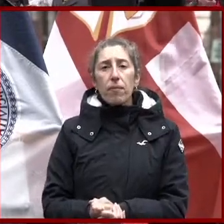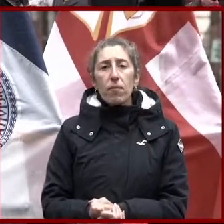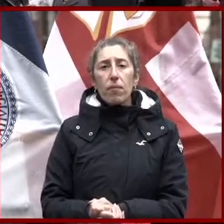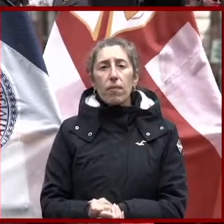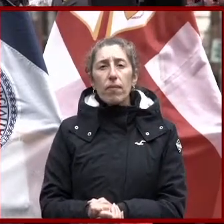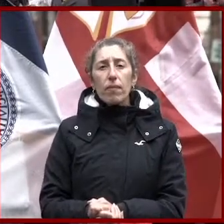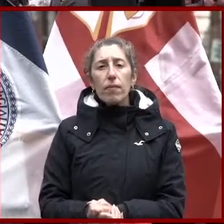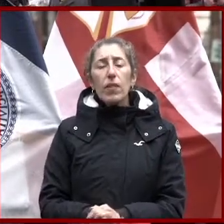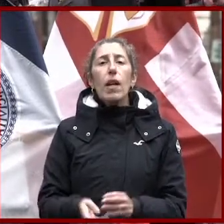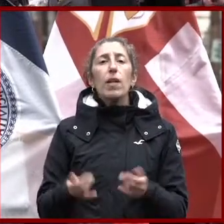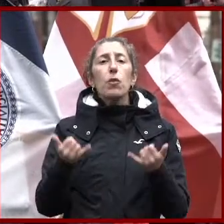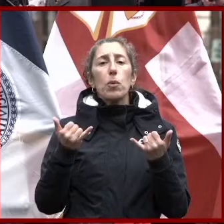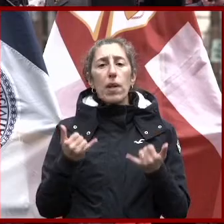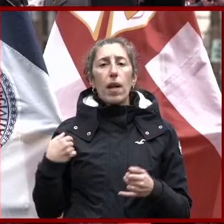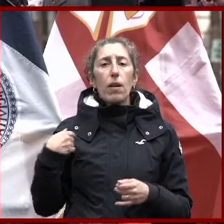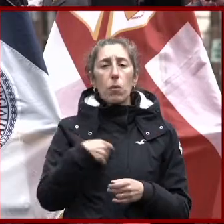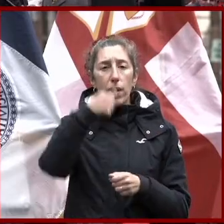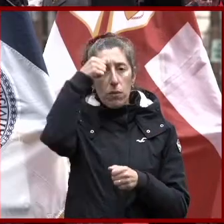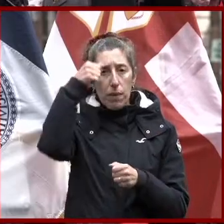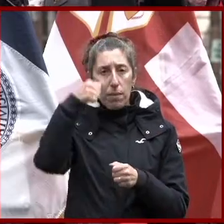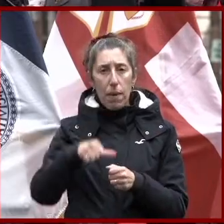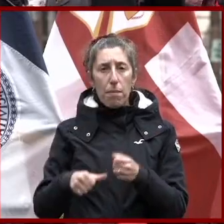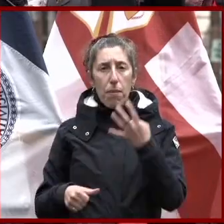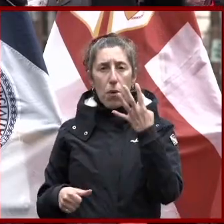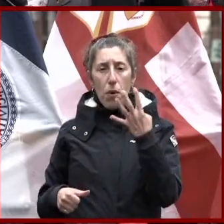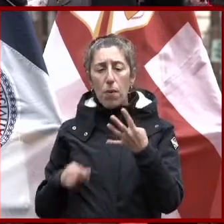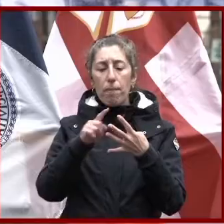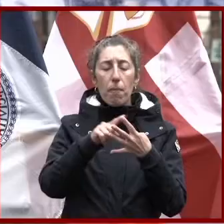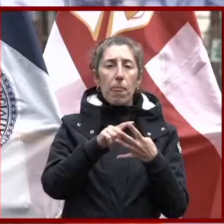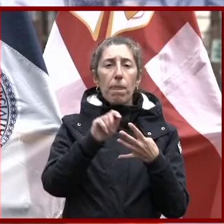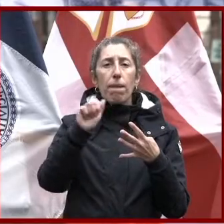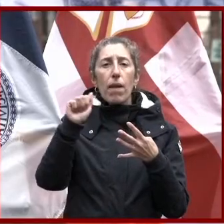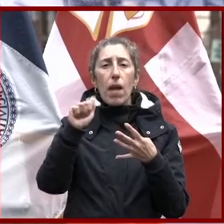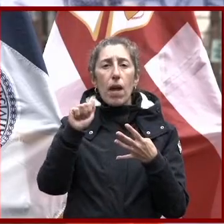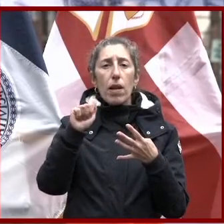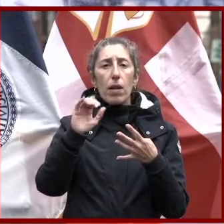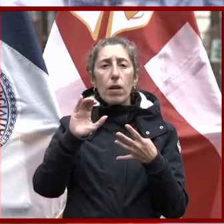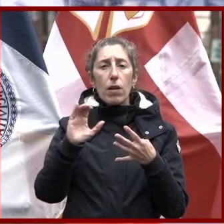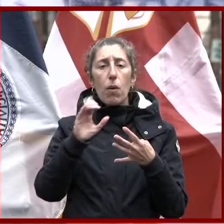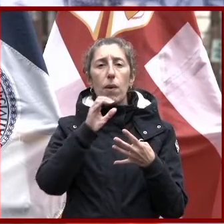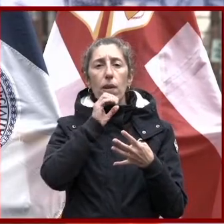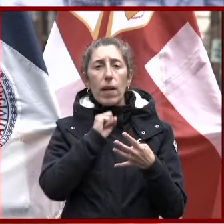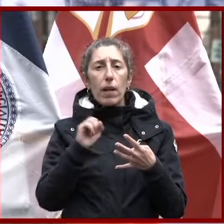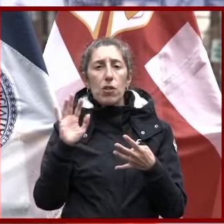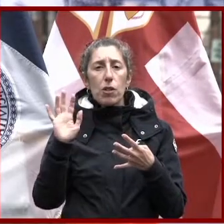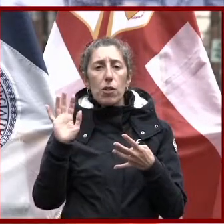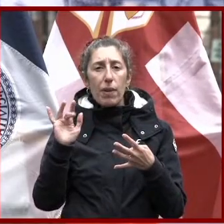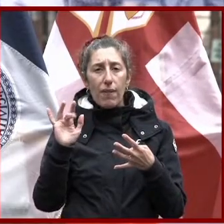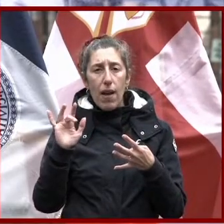Today we remember Anna Cohen, age